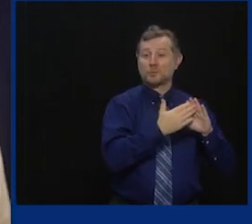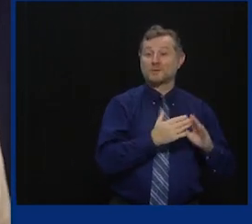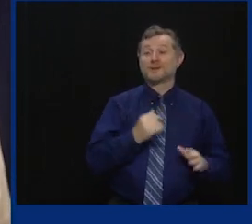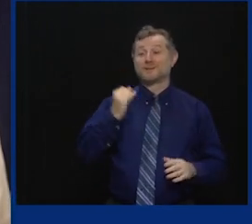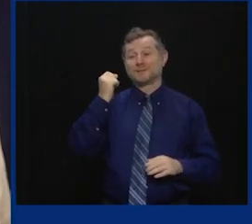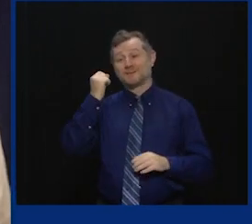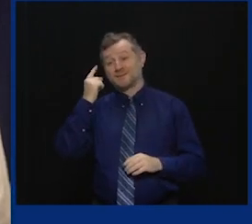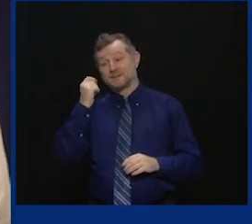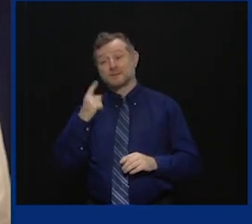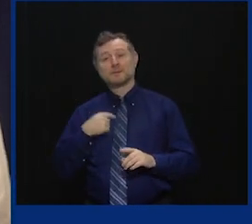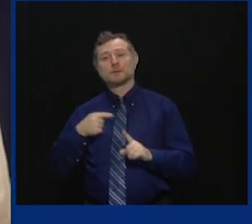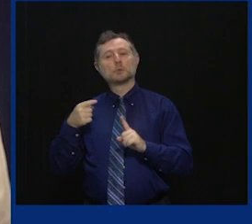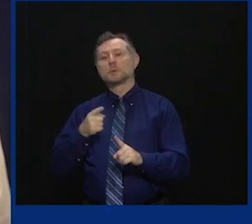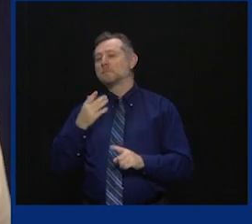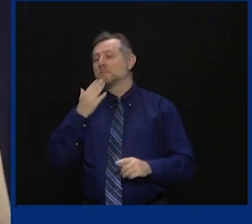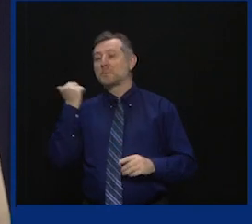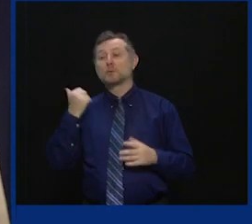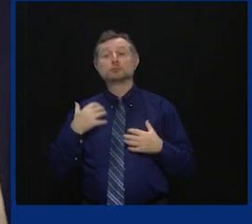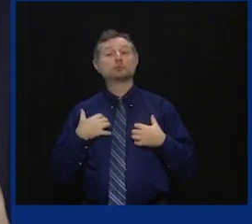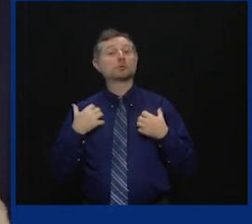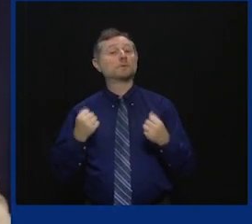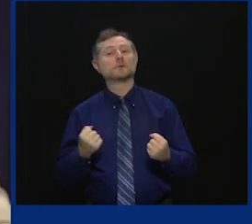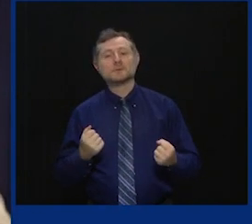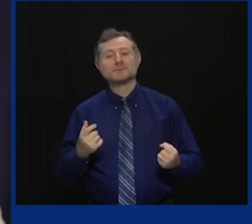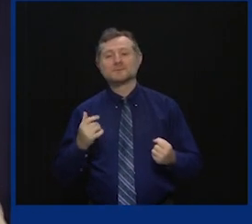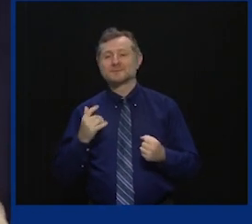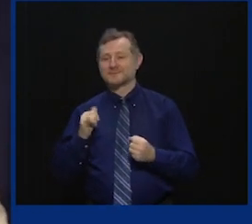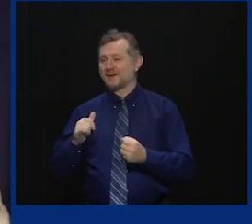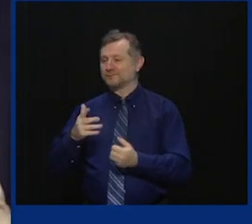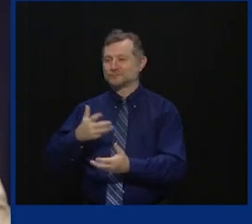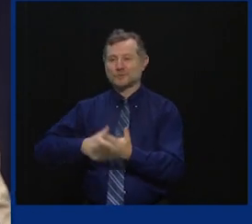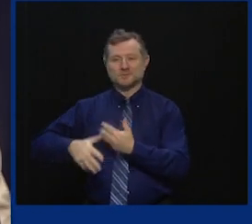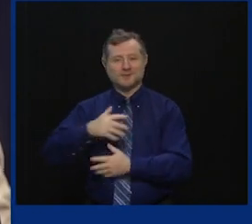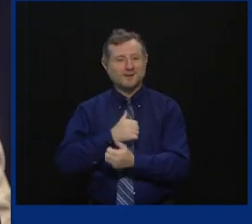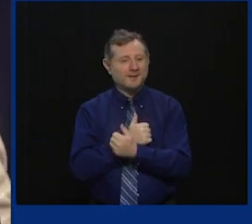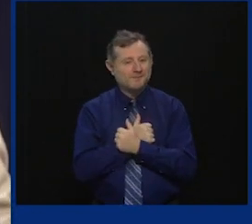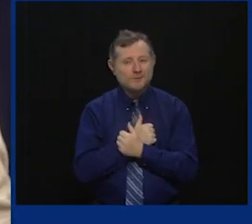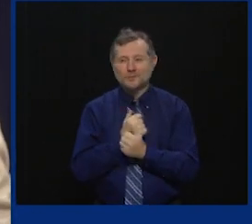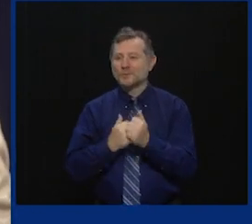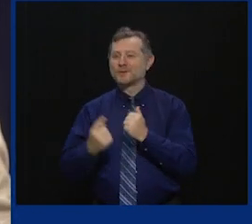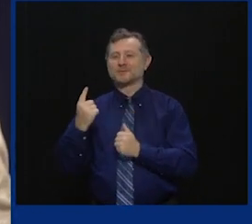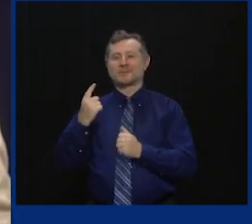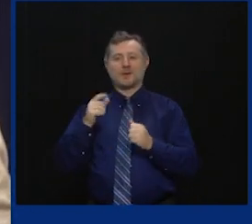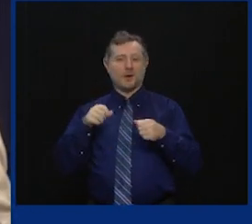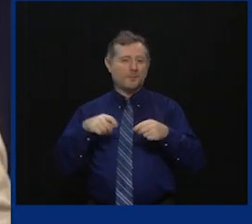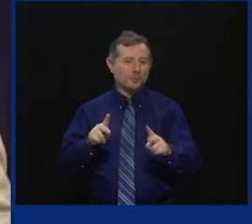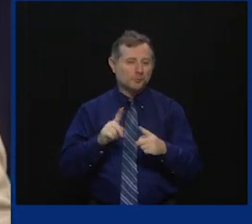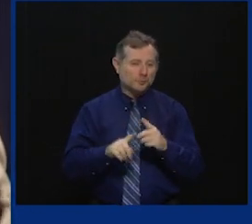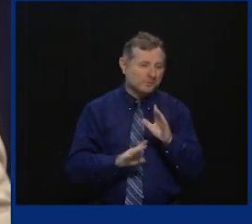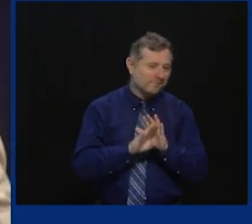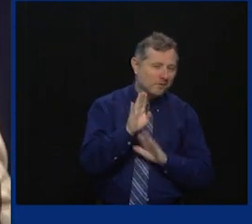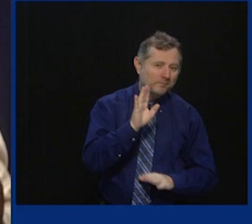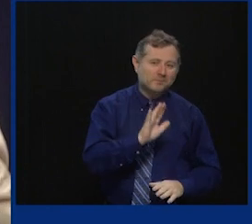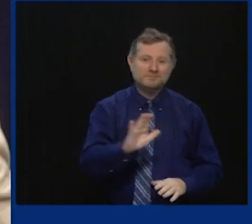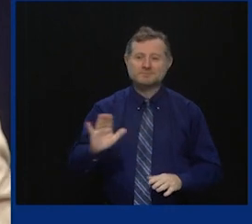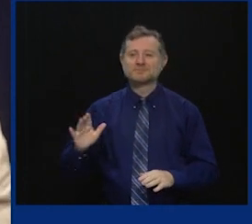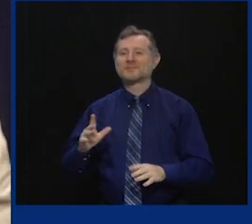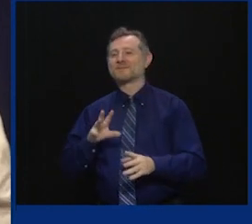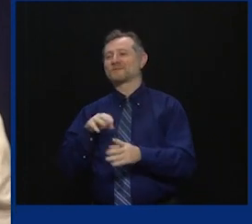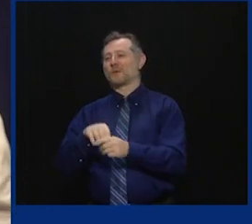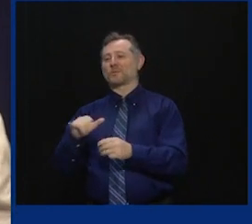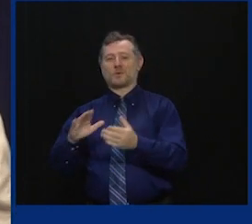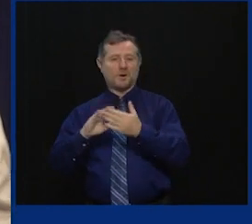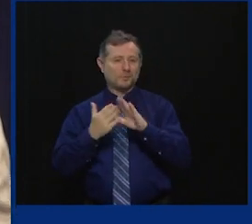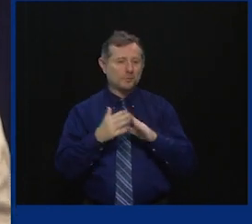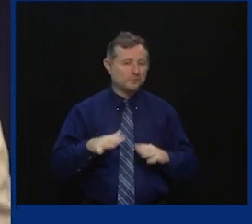rehabilitation is one that happens among loved ones, with opportunities to grow and thrive in the community. Today's